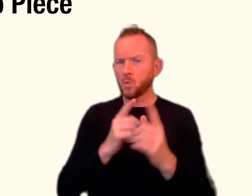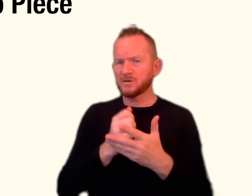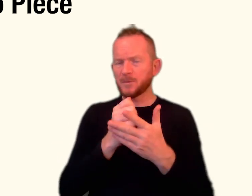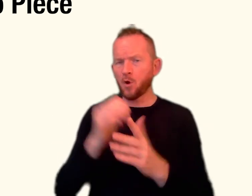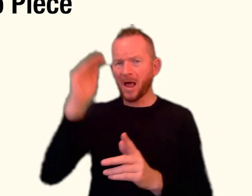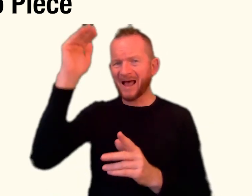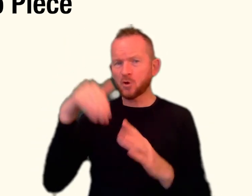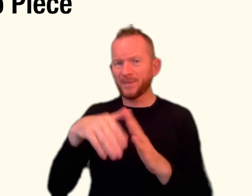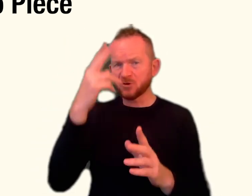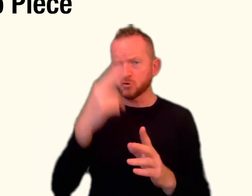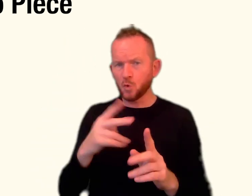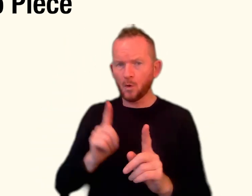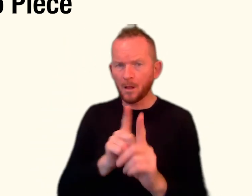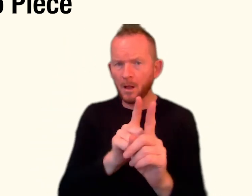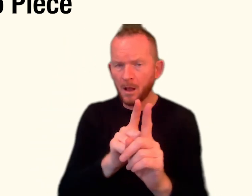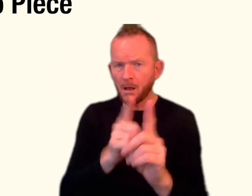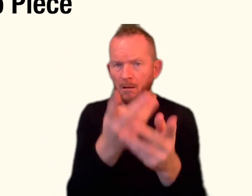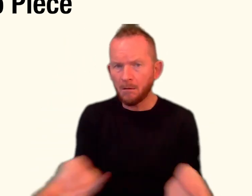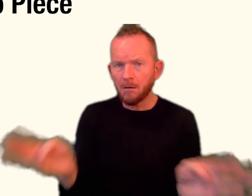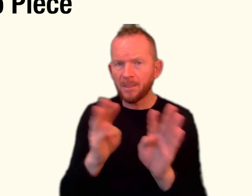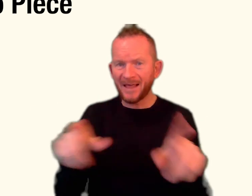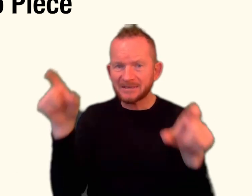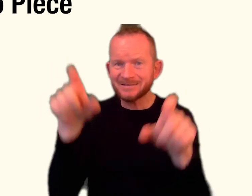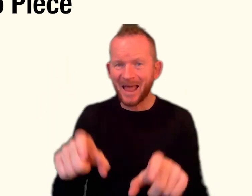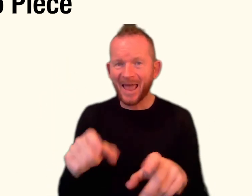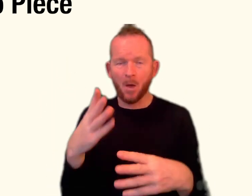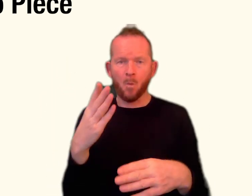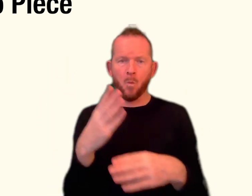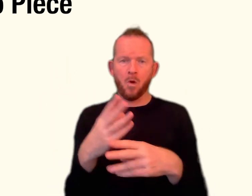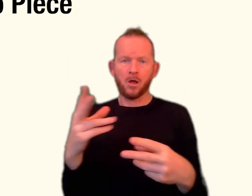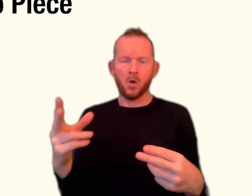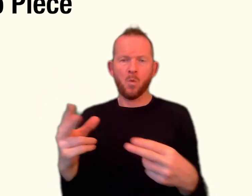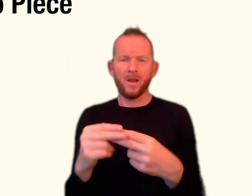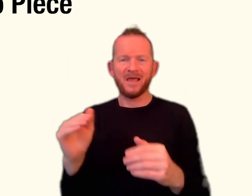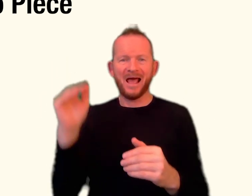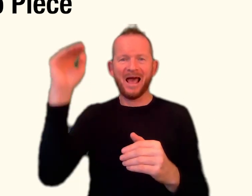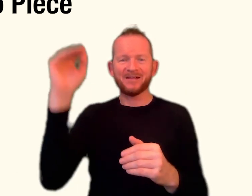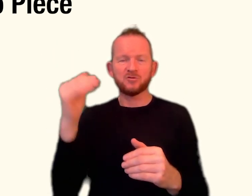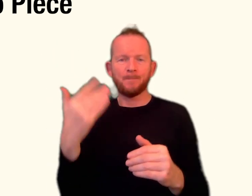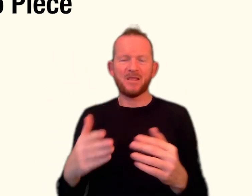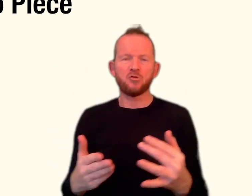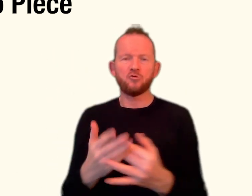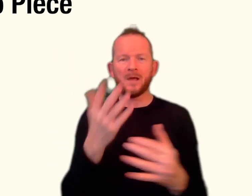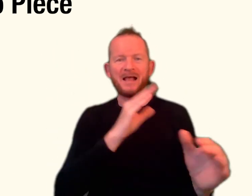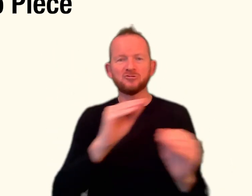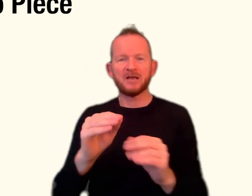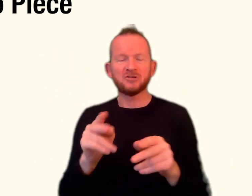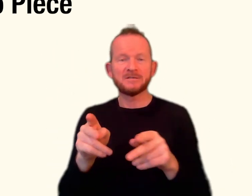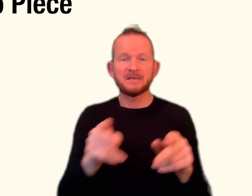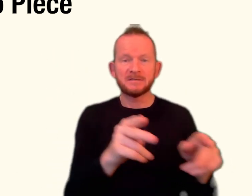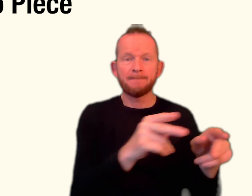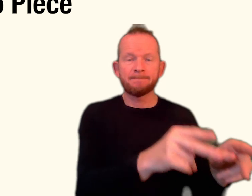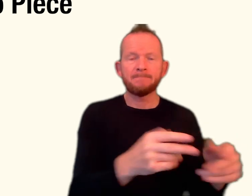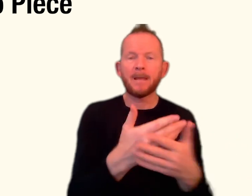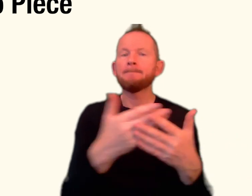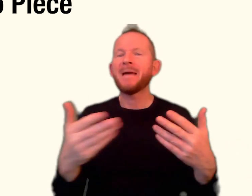adult within school, they could stay or work with adults who have been through the education system. And